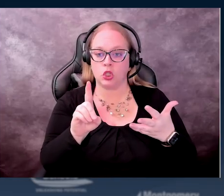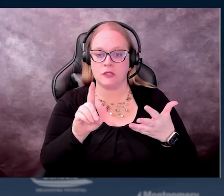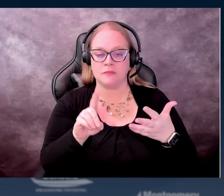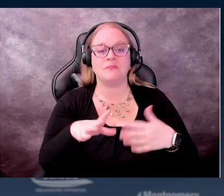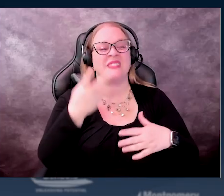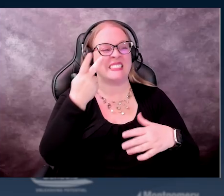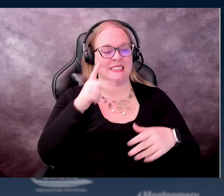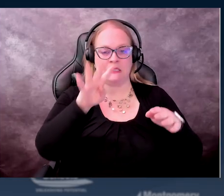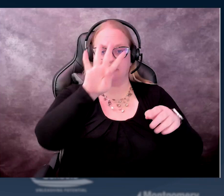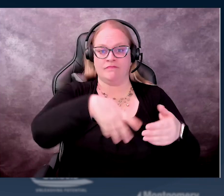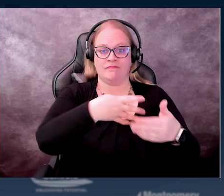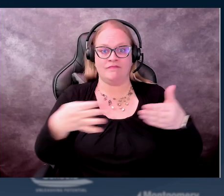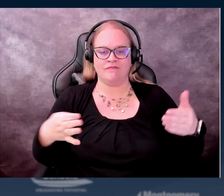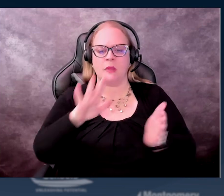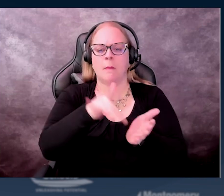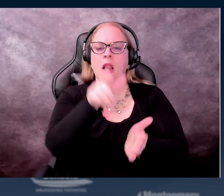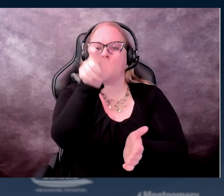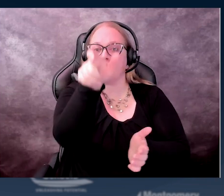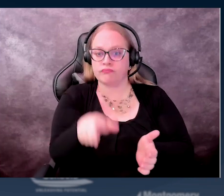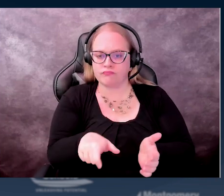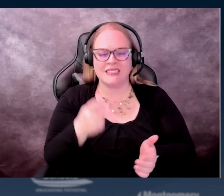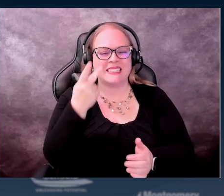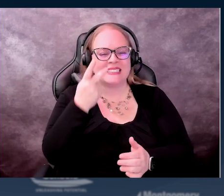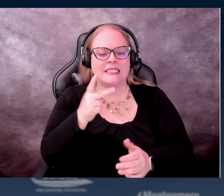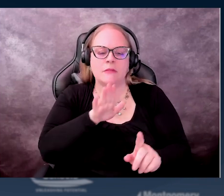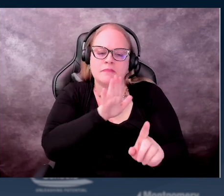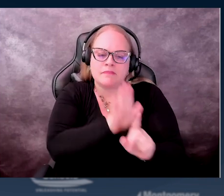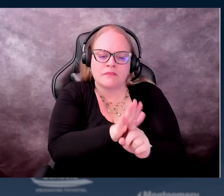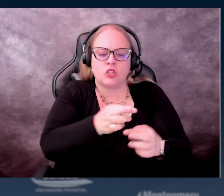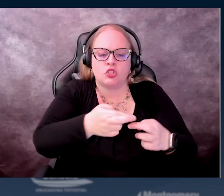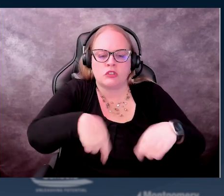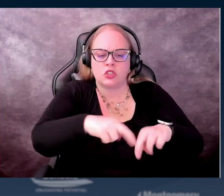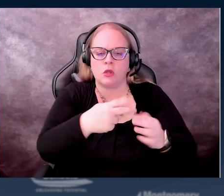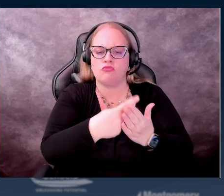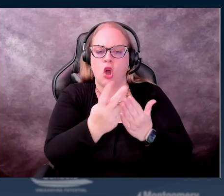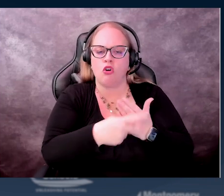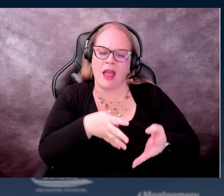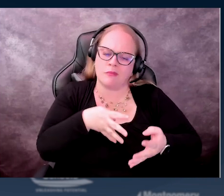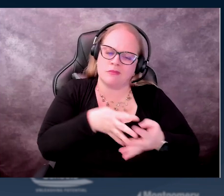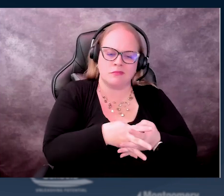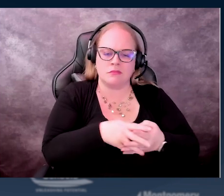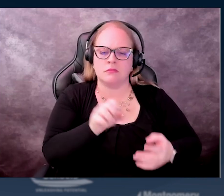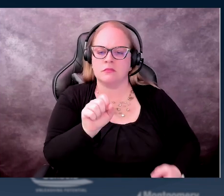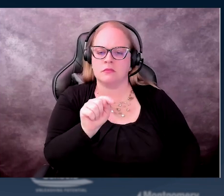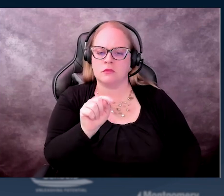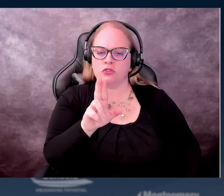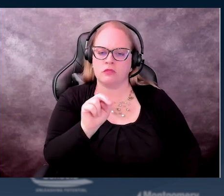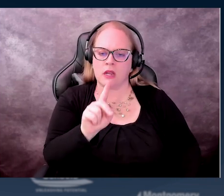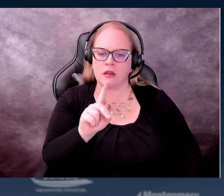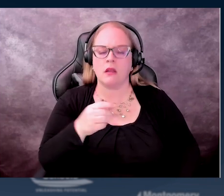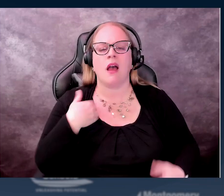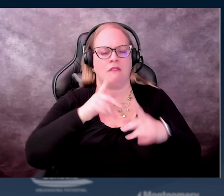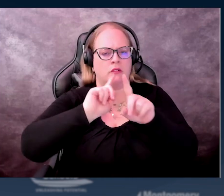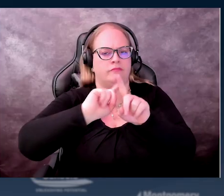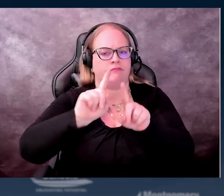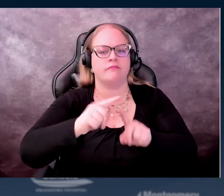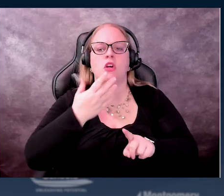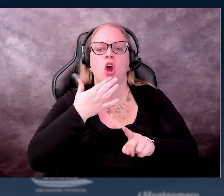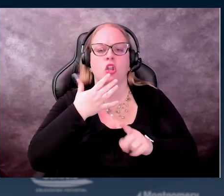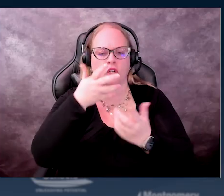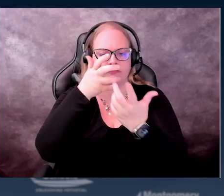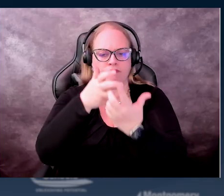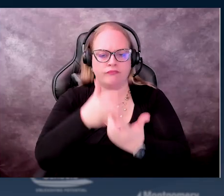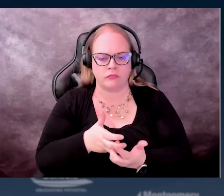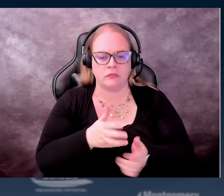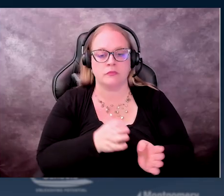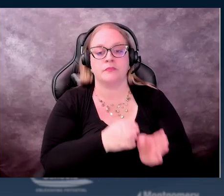strands, and they are color-coded. And then the last column is identifying the local pathways, which is not an exhaustive